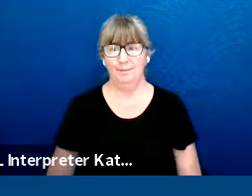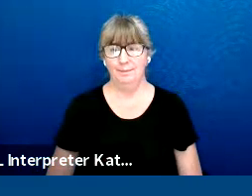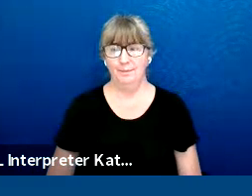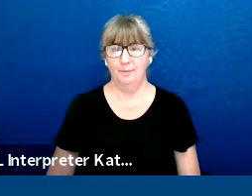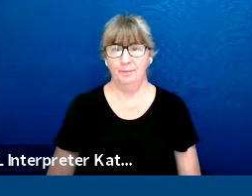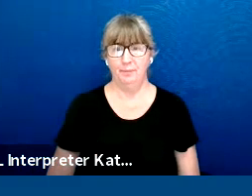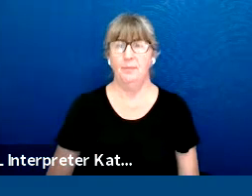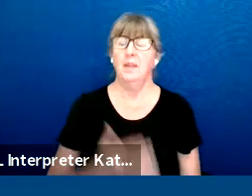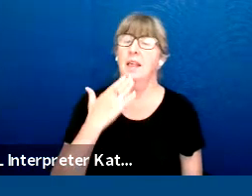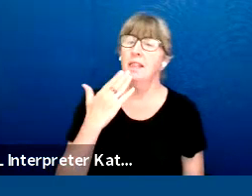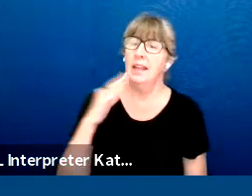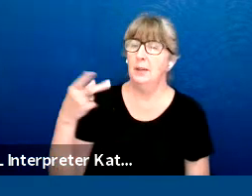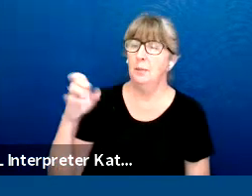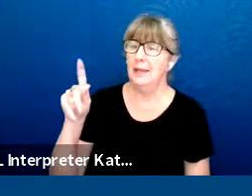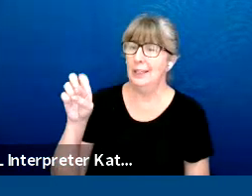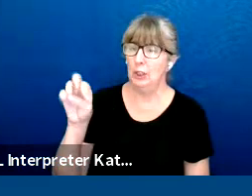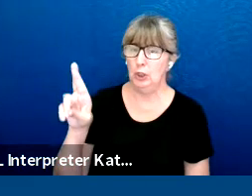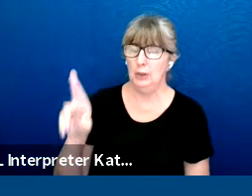Thanks so much, Peter.